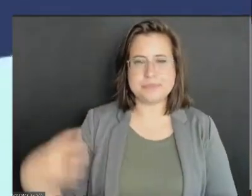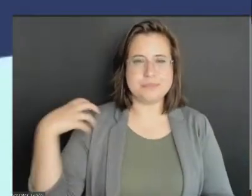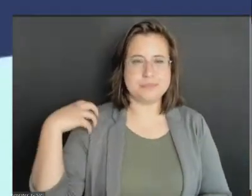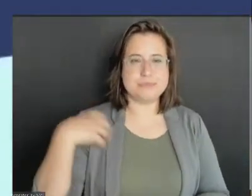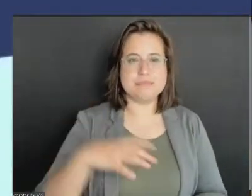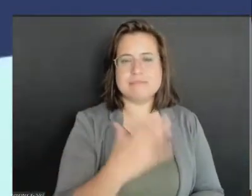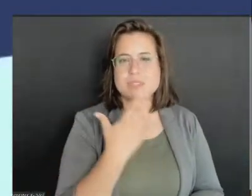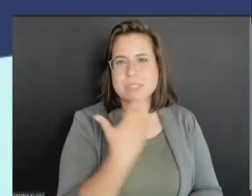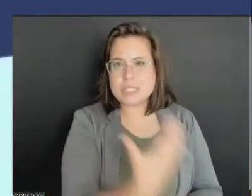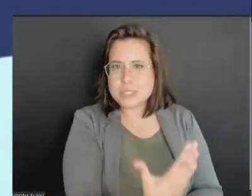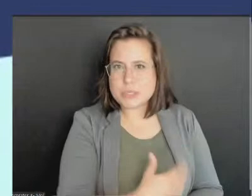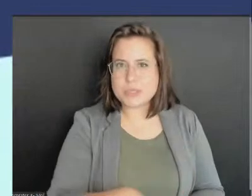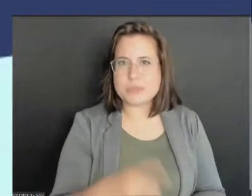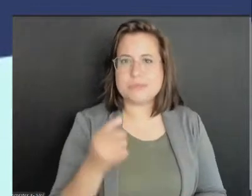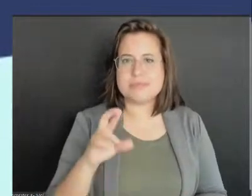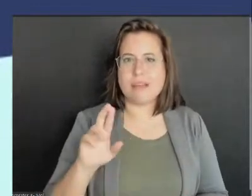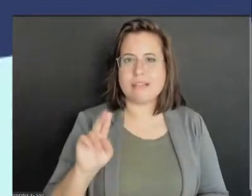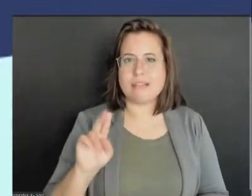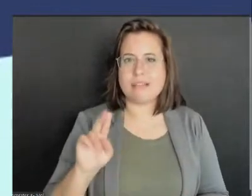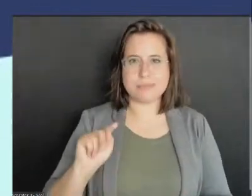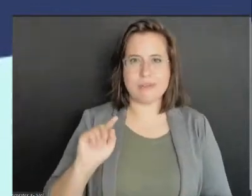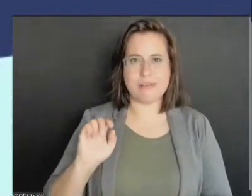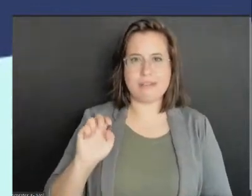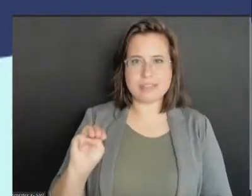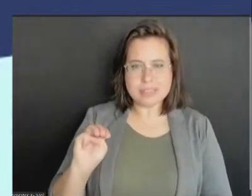you so much, Dr. Putnam. Just